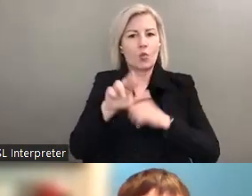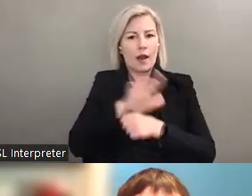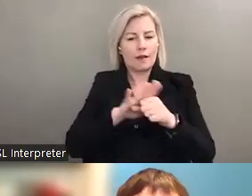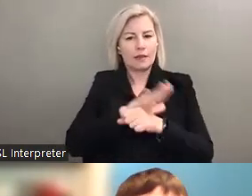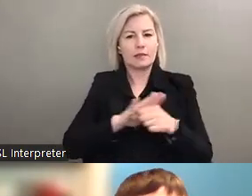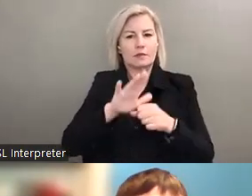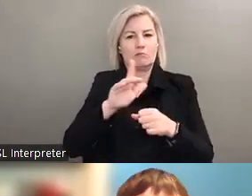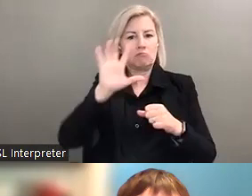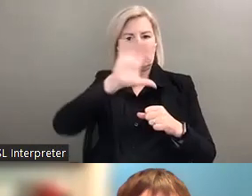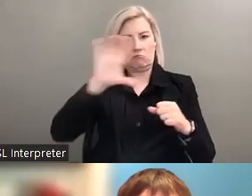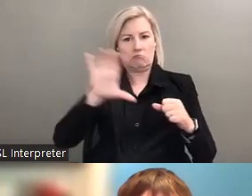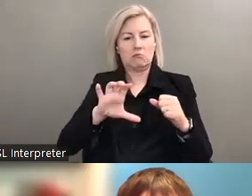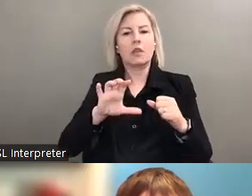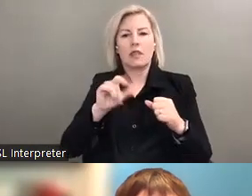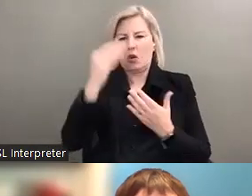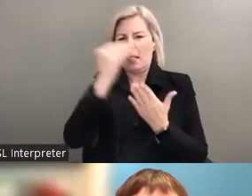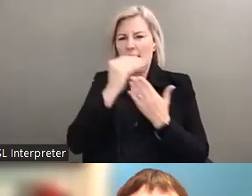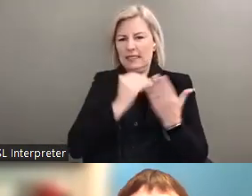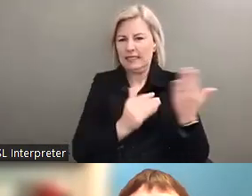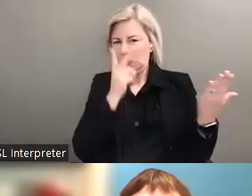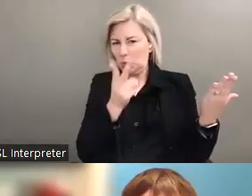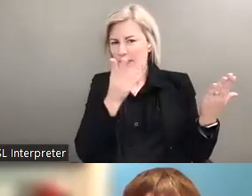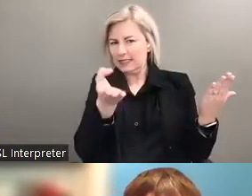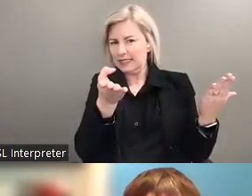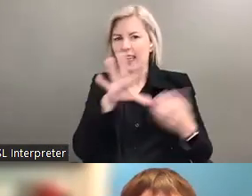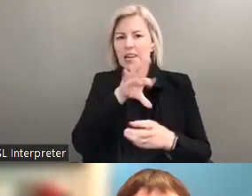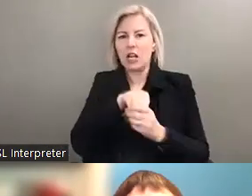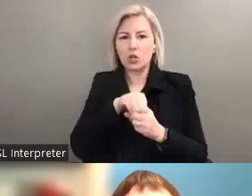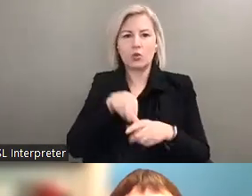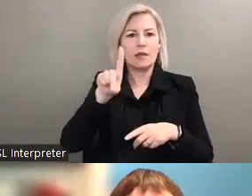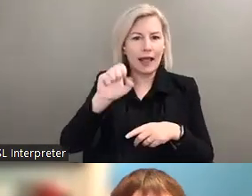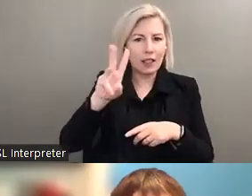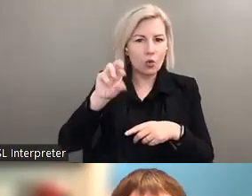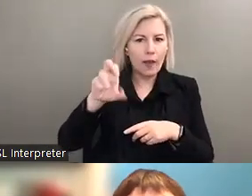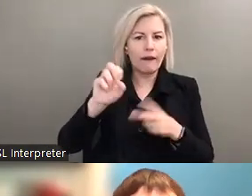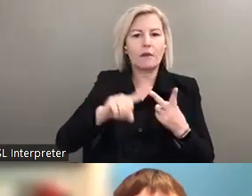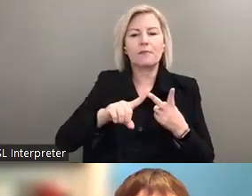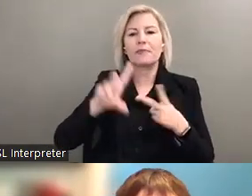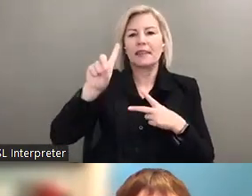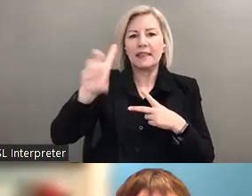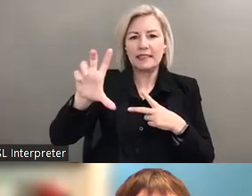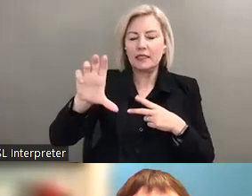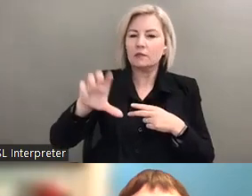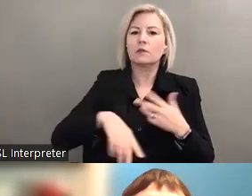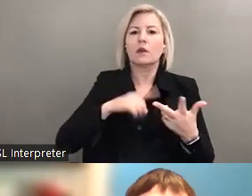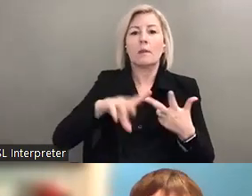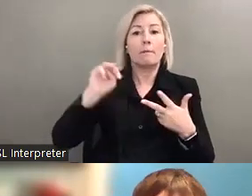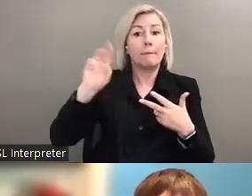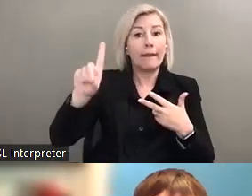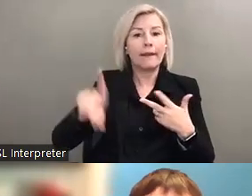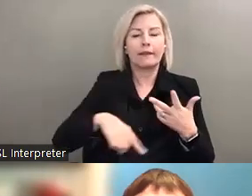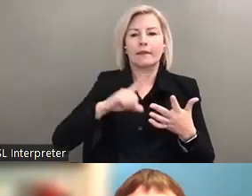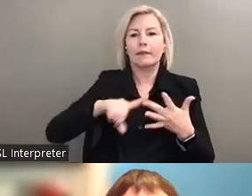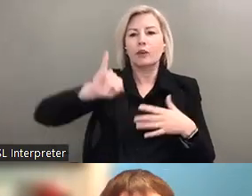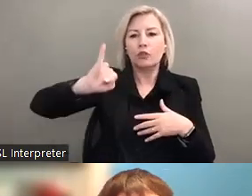Arts, which are listed here on the screen and include Delaware, DC, Maryland, New